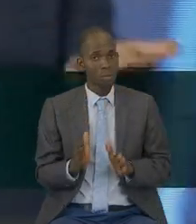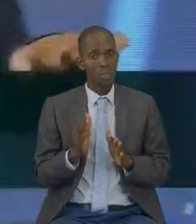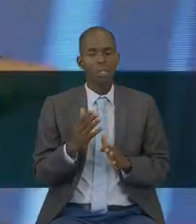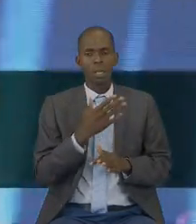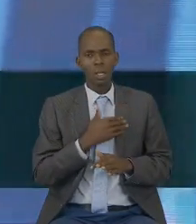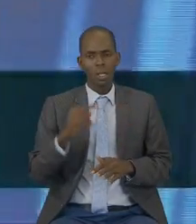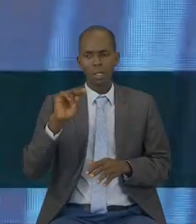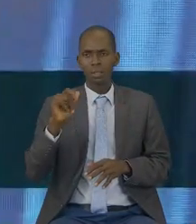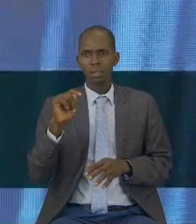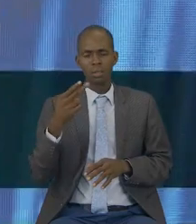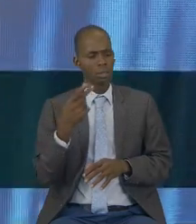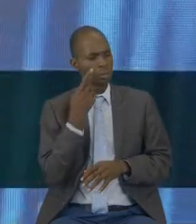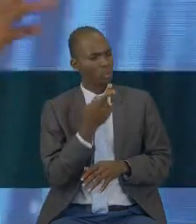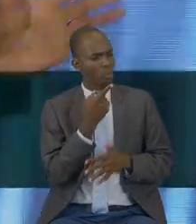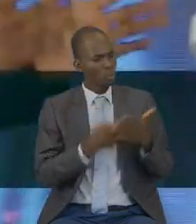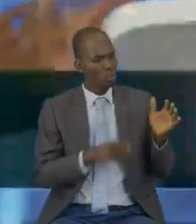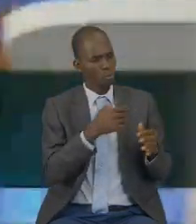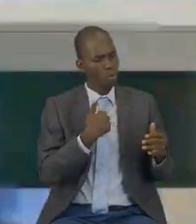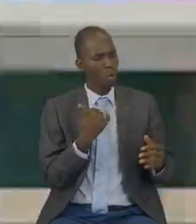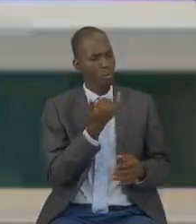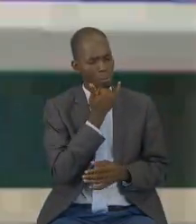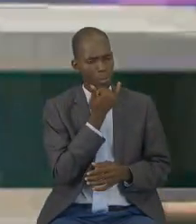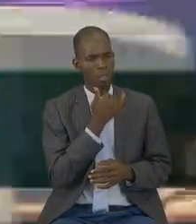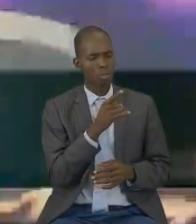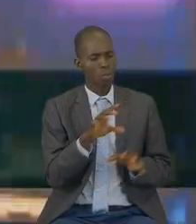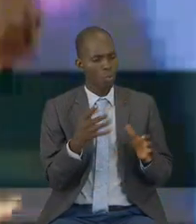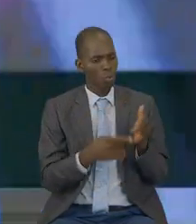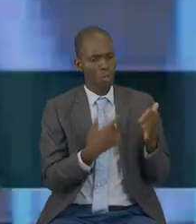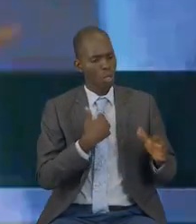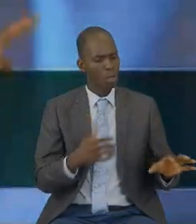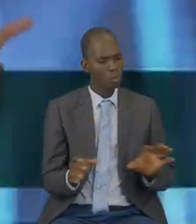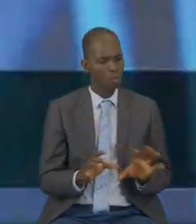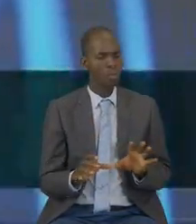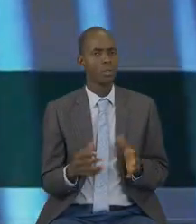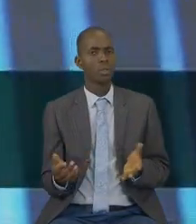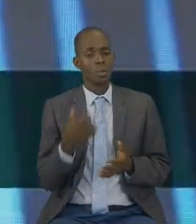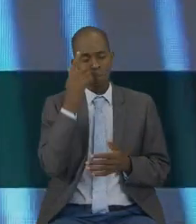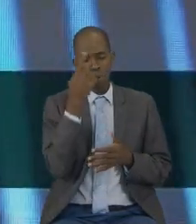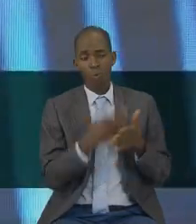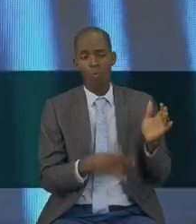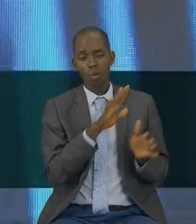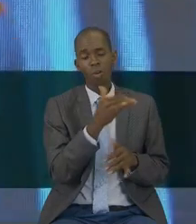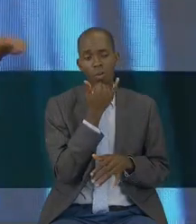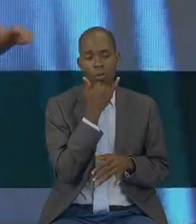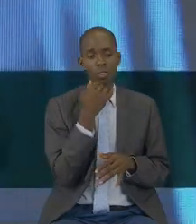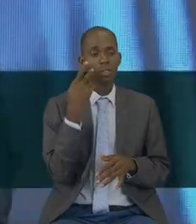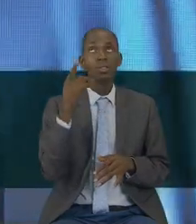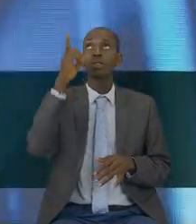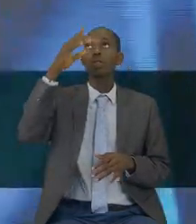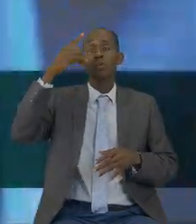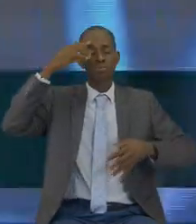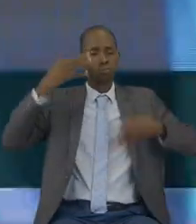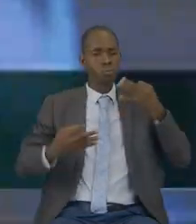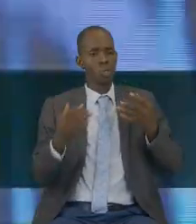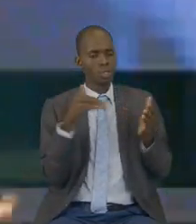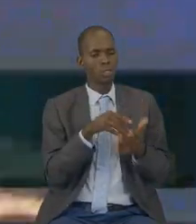said, see what you've done. Because you've done this, this is the judgment that will come. David could have